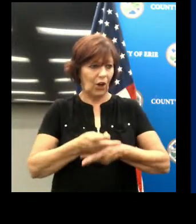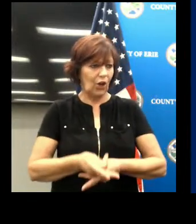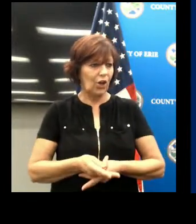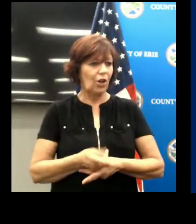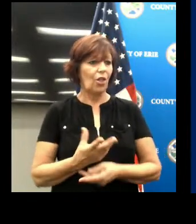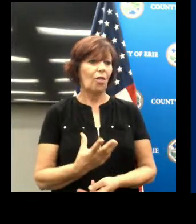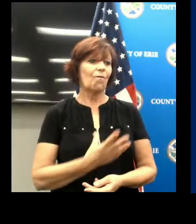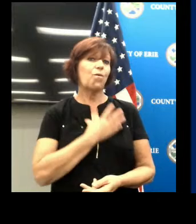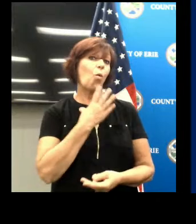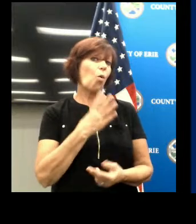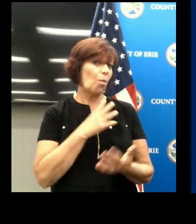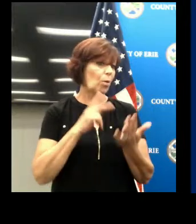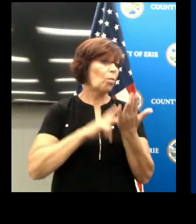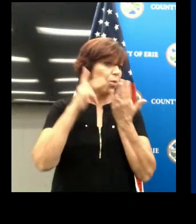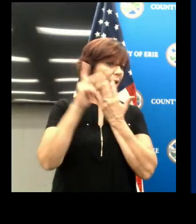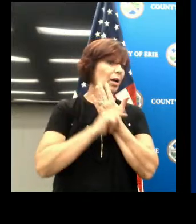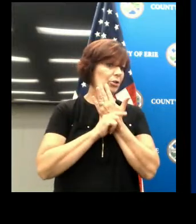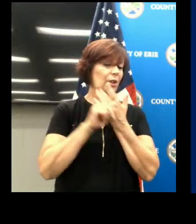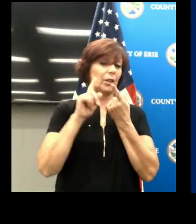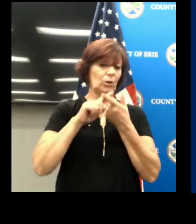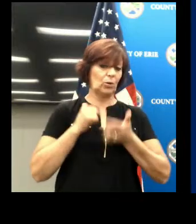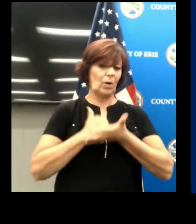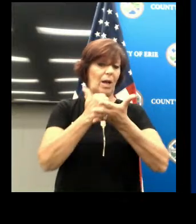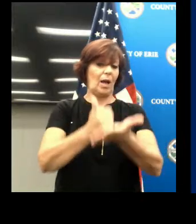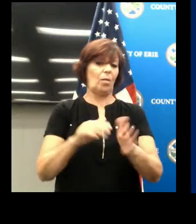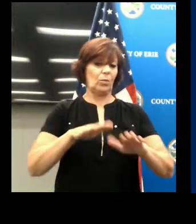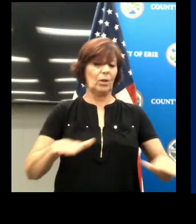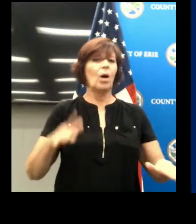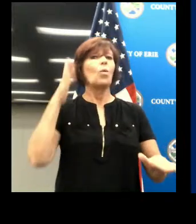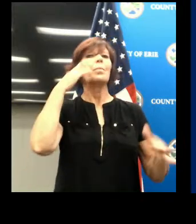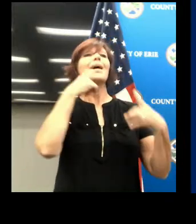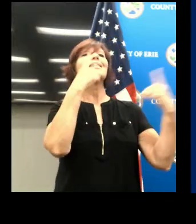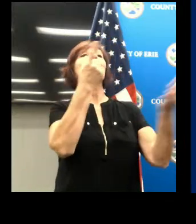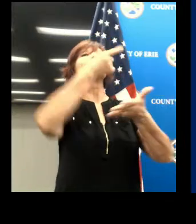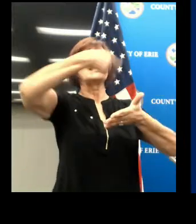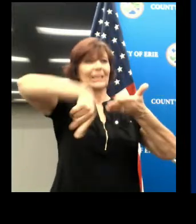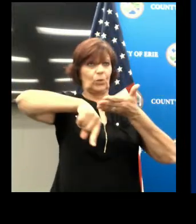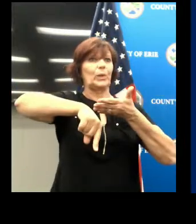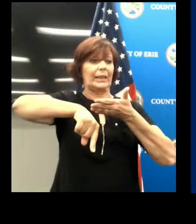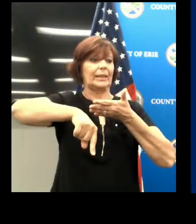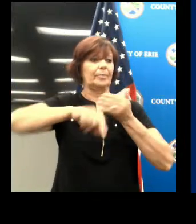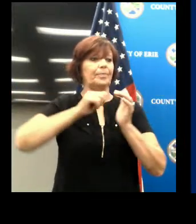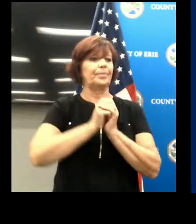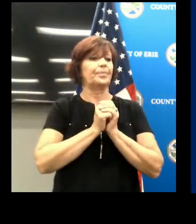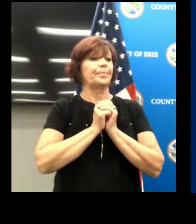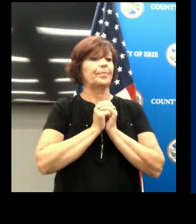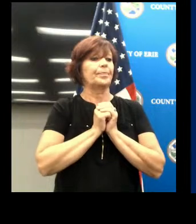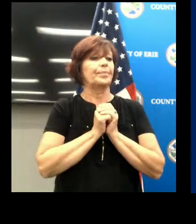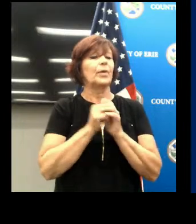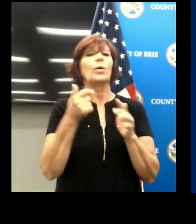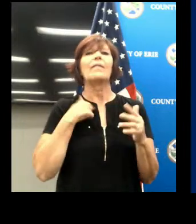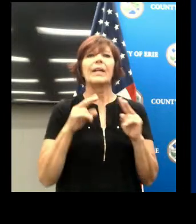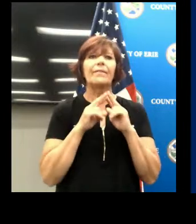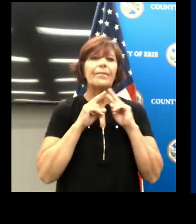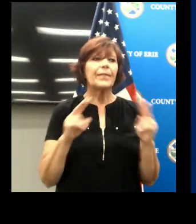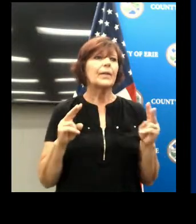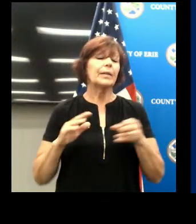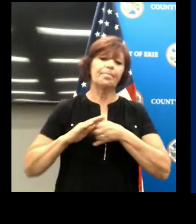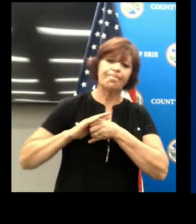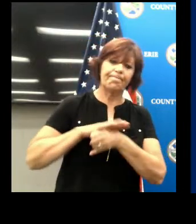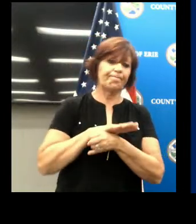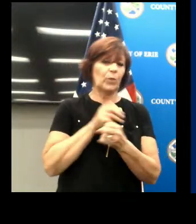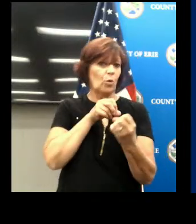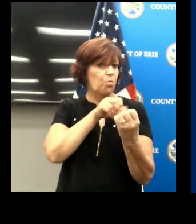formal project, the program to assist with child care, will be announced next week. And we have a very comprehensive